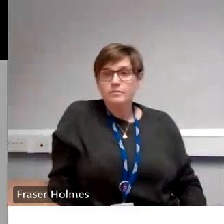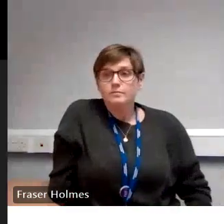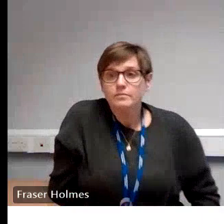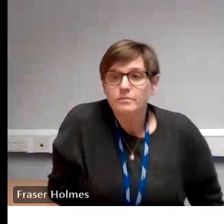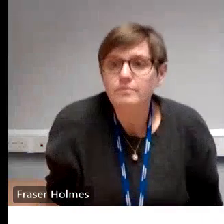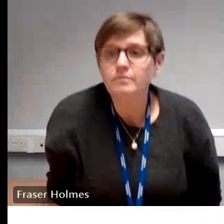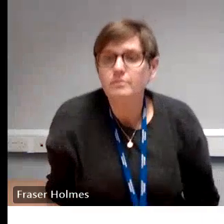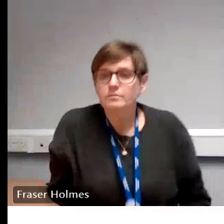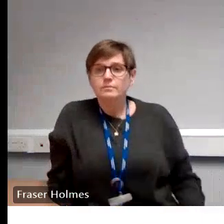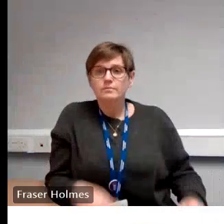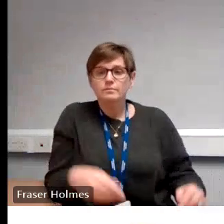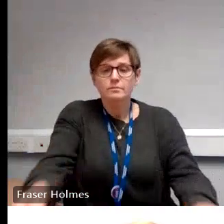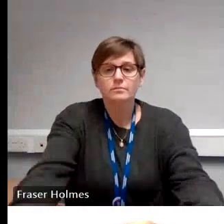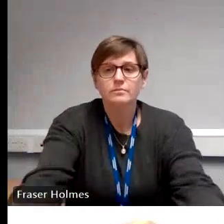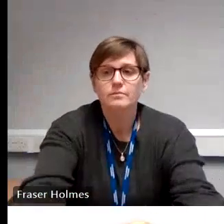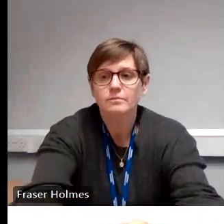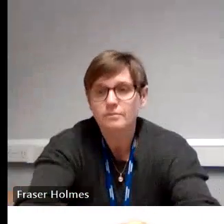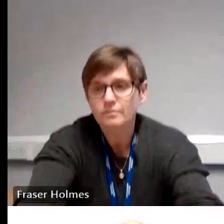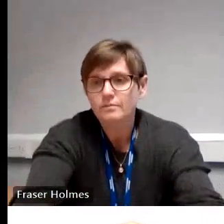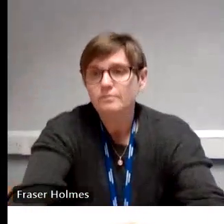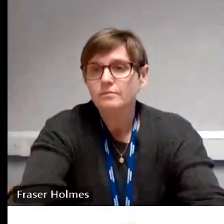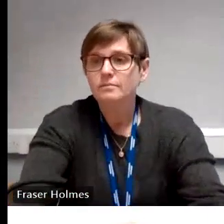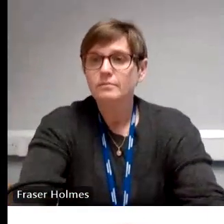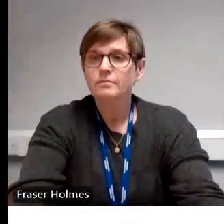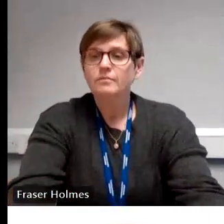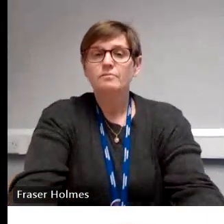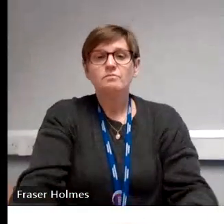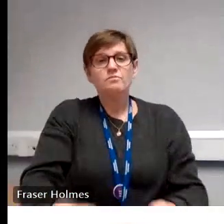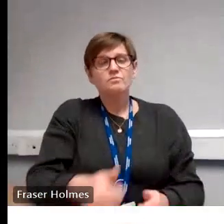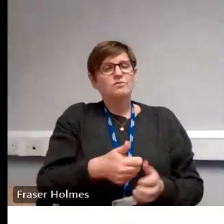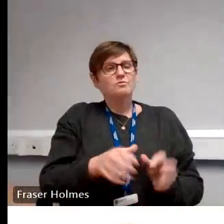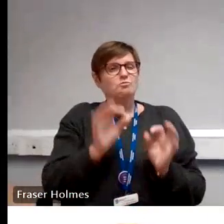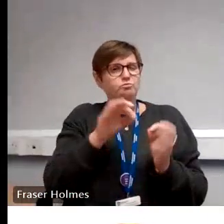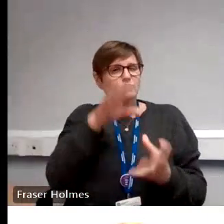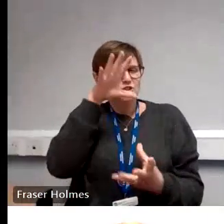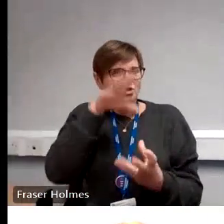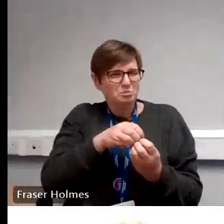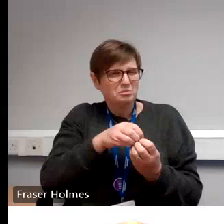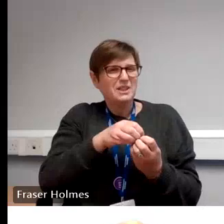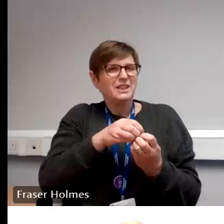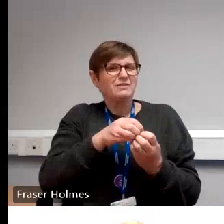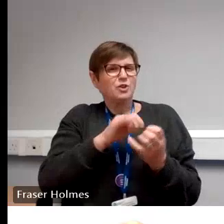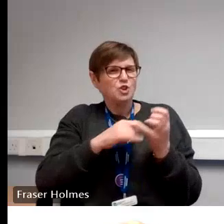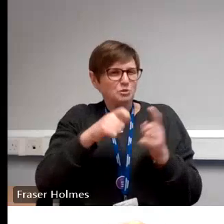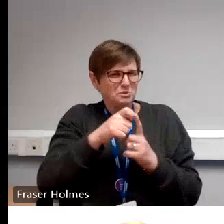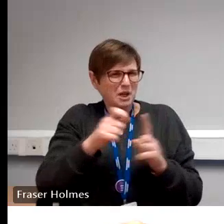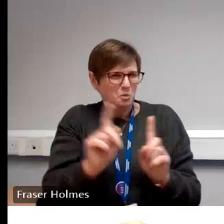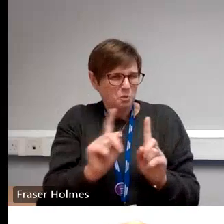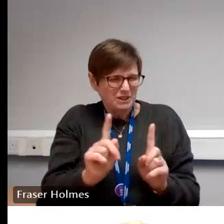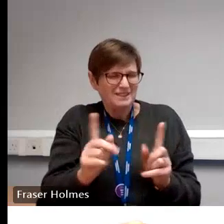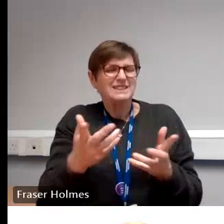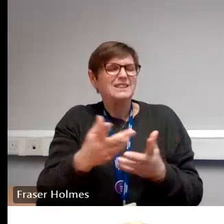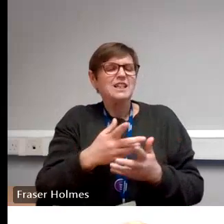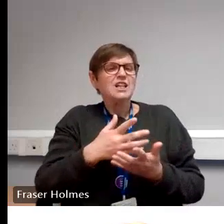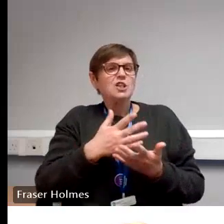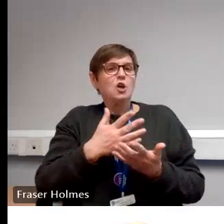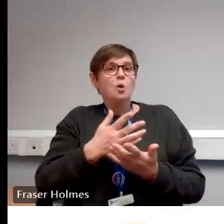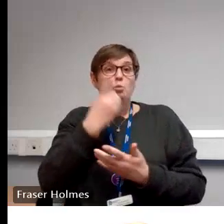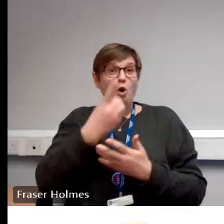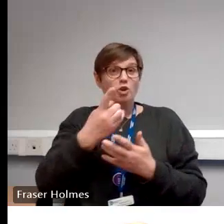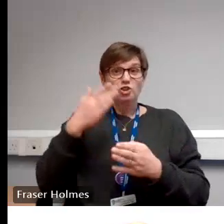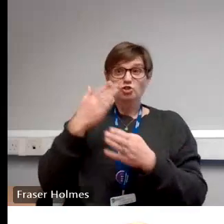So I think that gives you a really good summary of what social prescribing is. One thing I want to point out from that video is that there's not one job